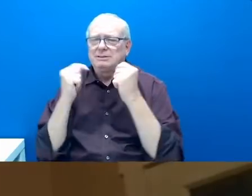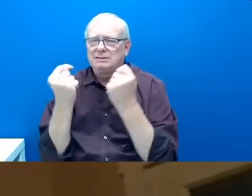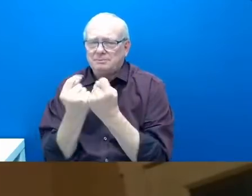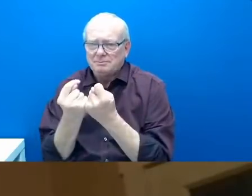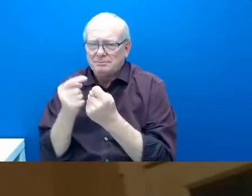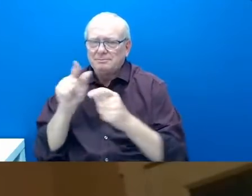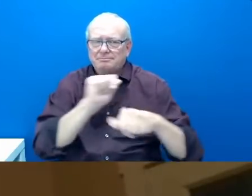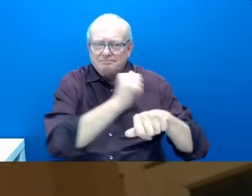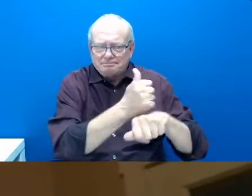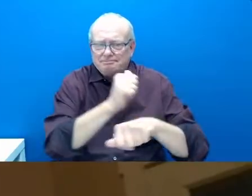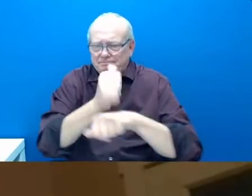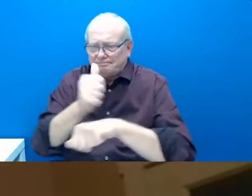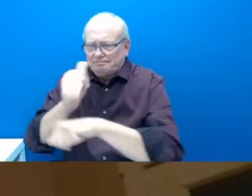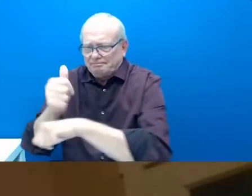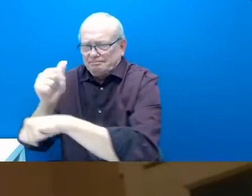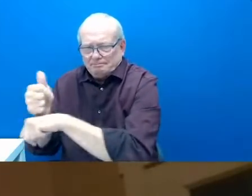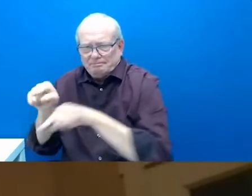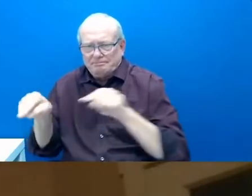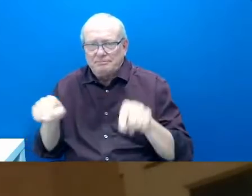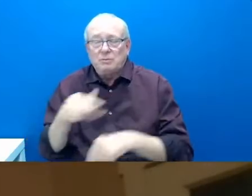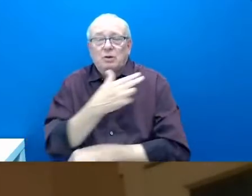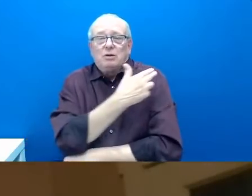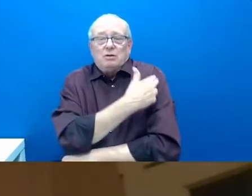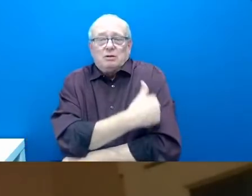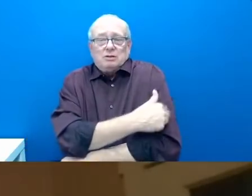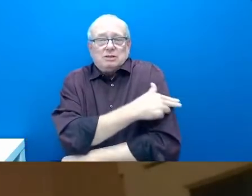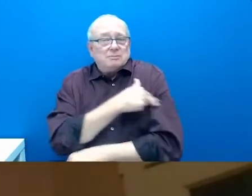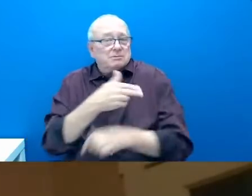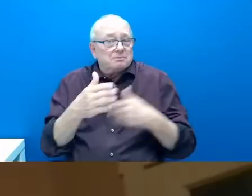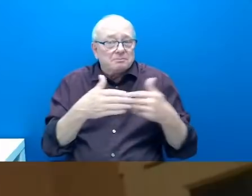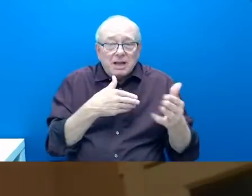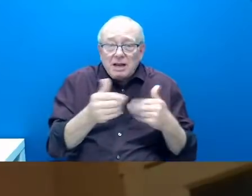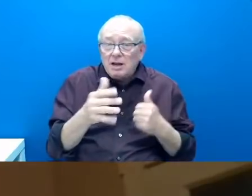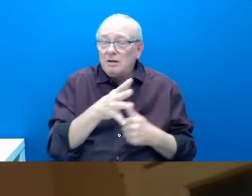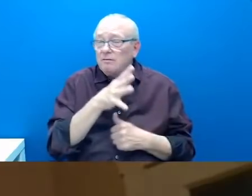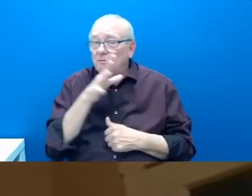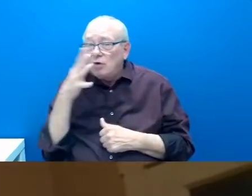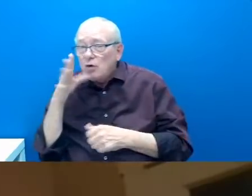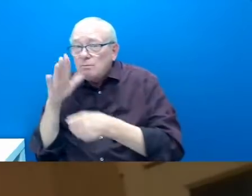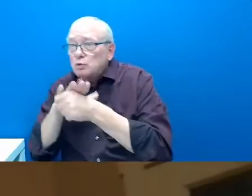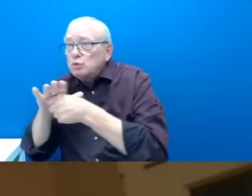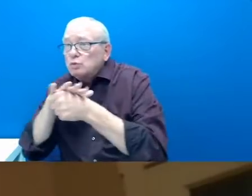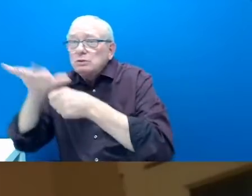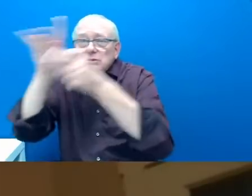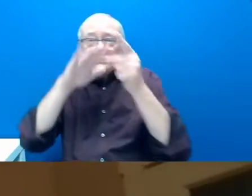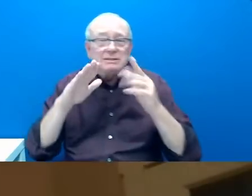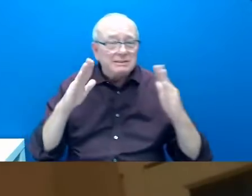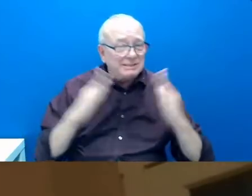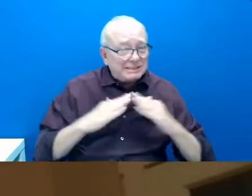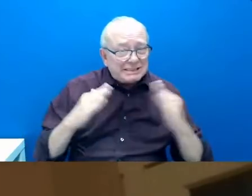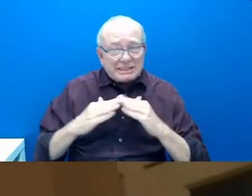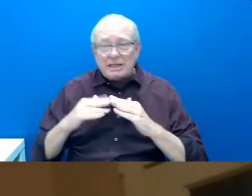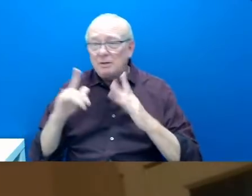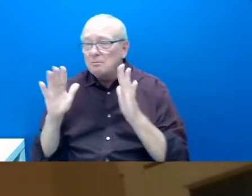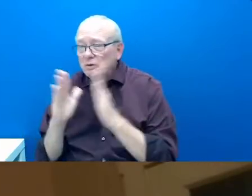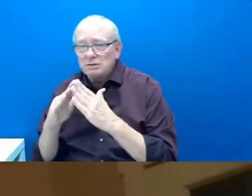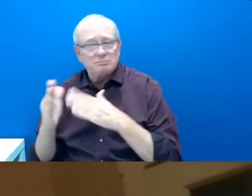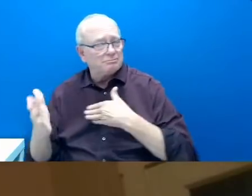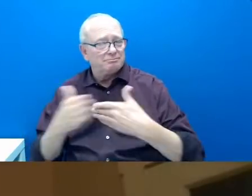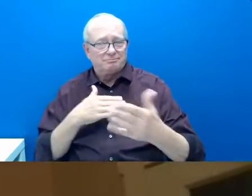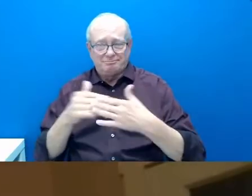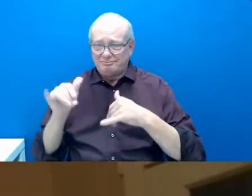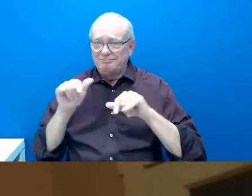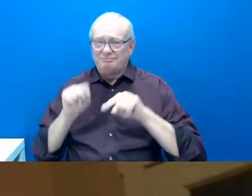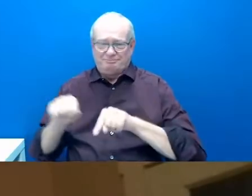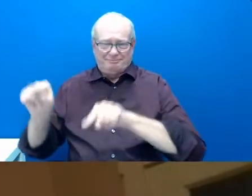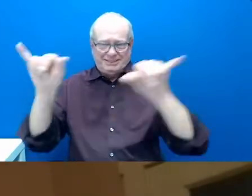see in the hospital and the rural settings, no matter where the patient may be. All of the education and training required to